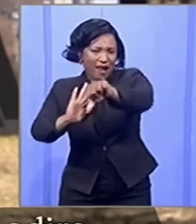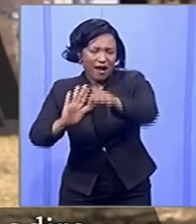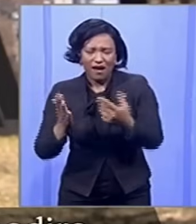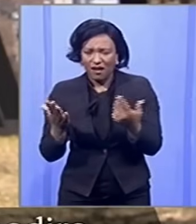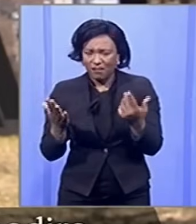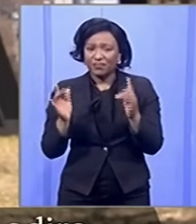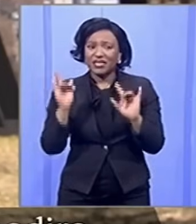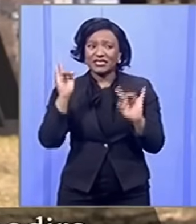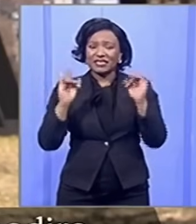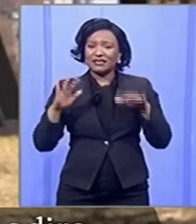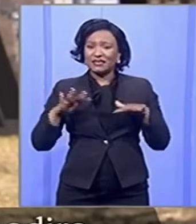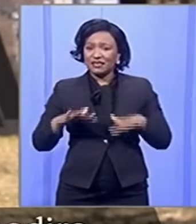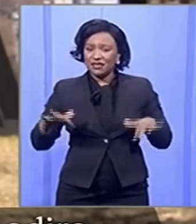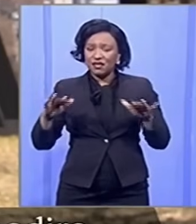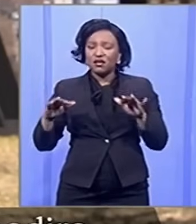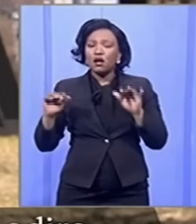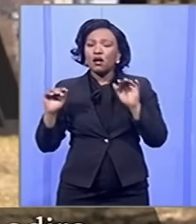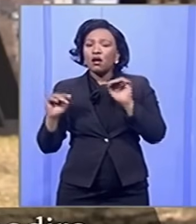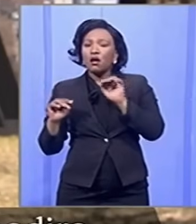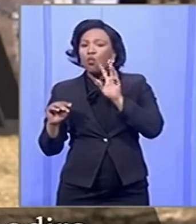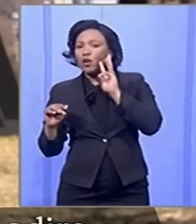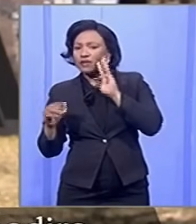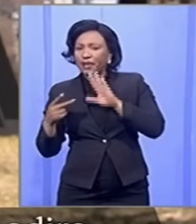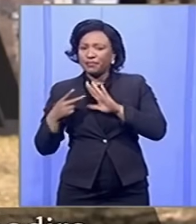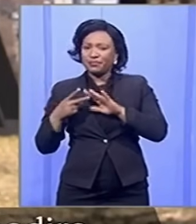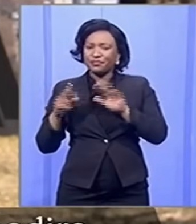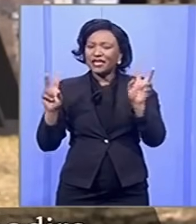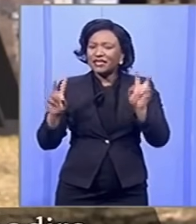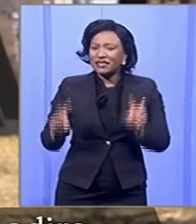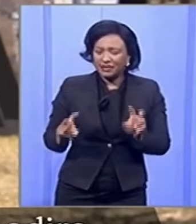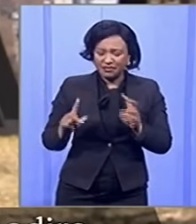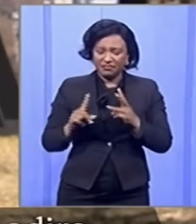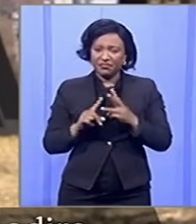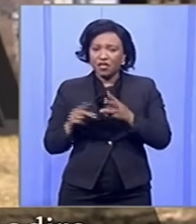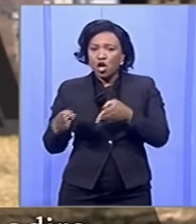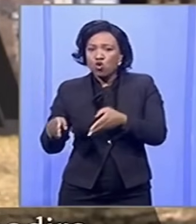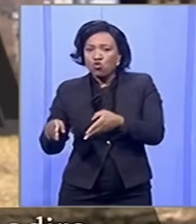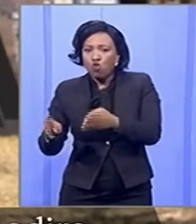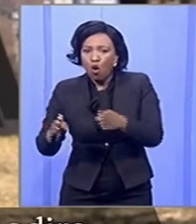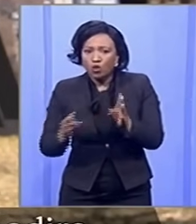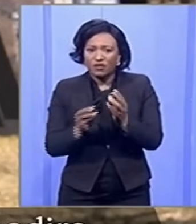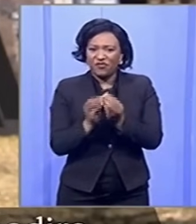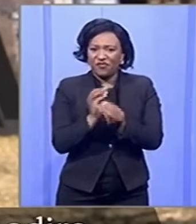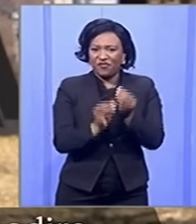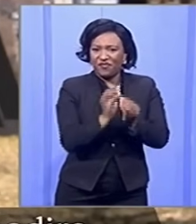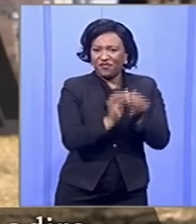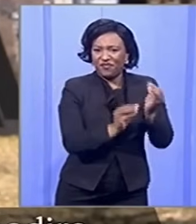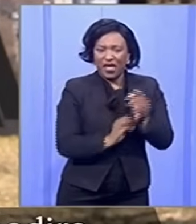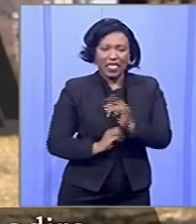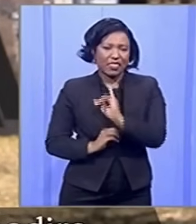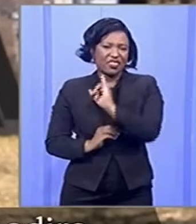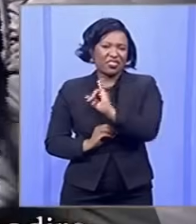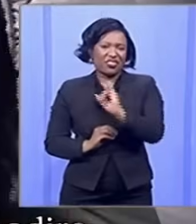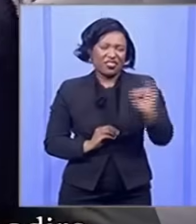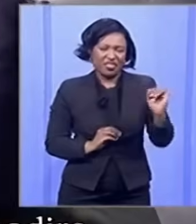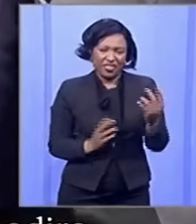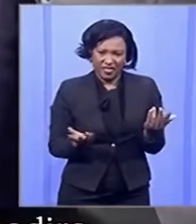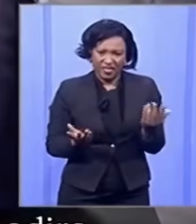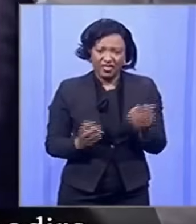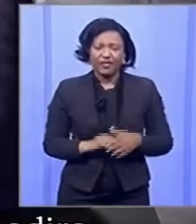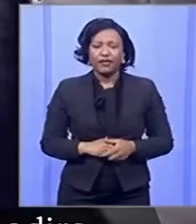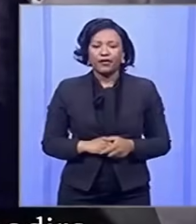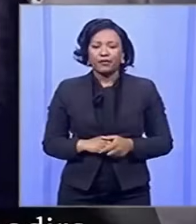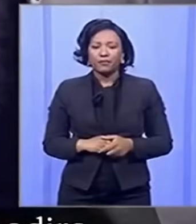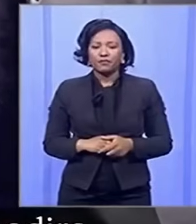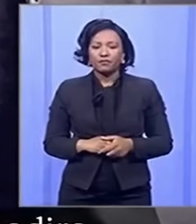city, water, electricity, poor road maintenance, and other infrastructure collapse has become worse. I